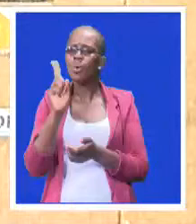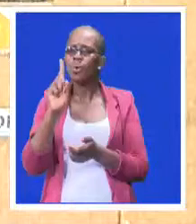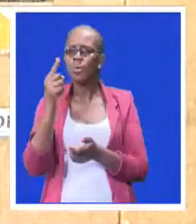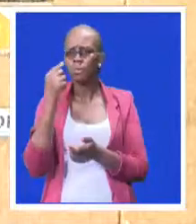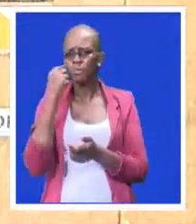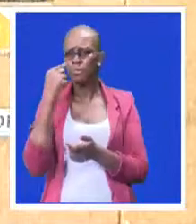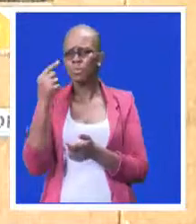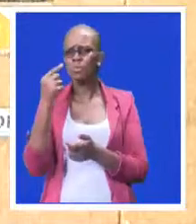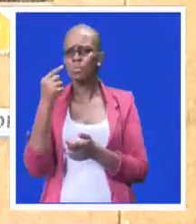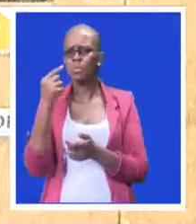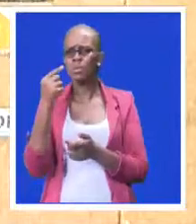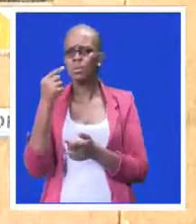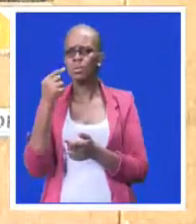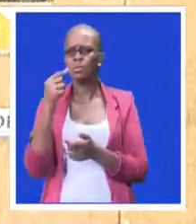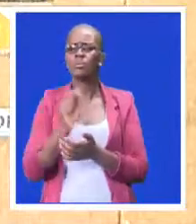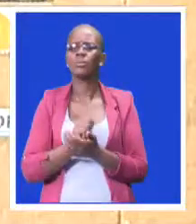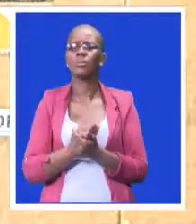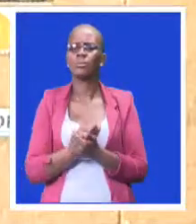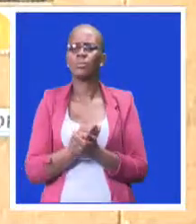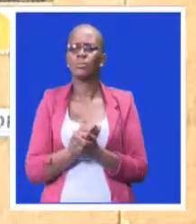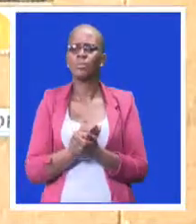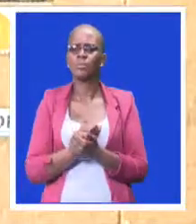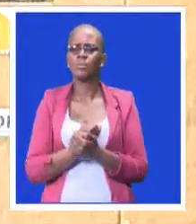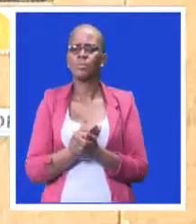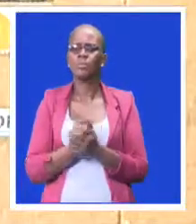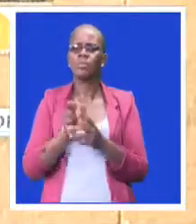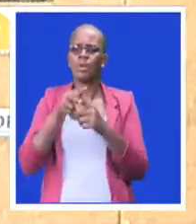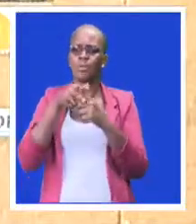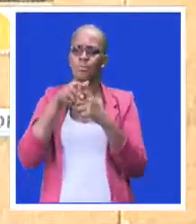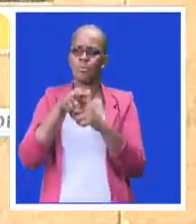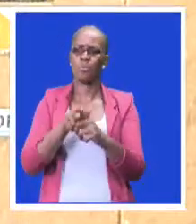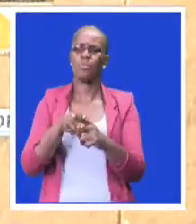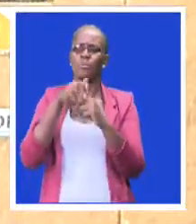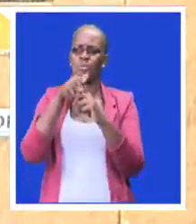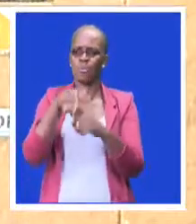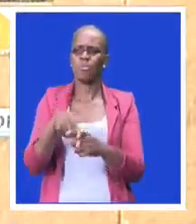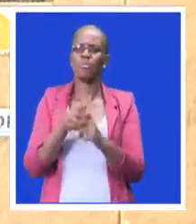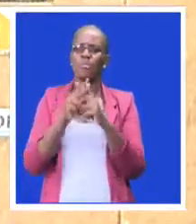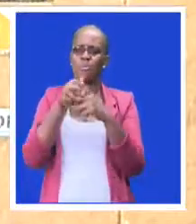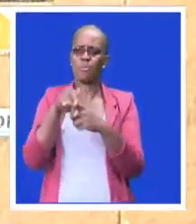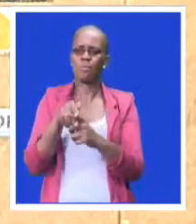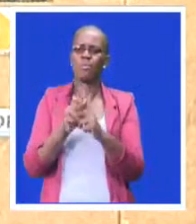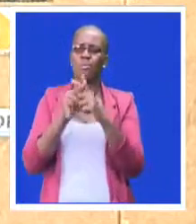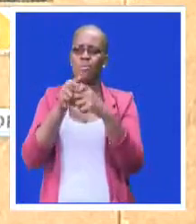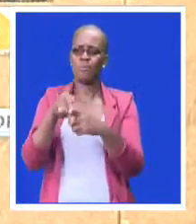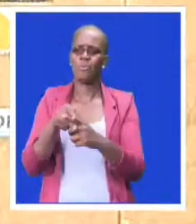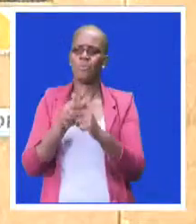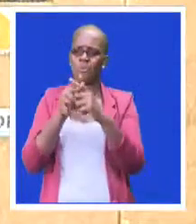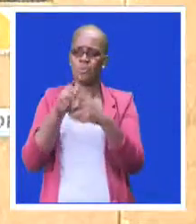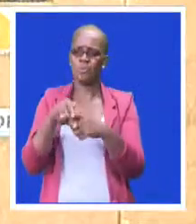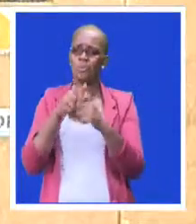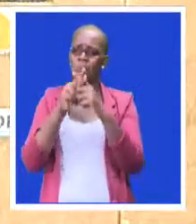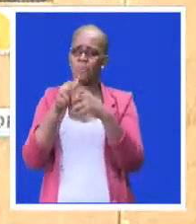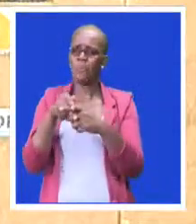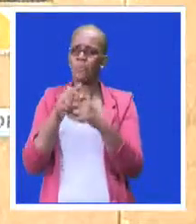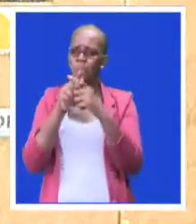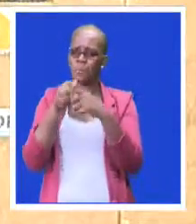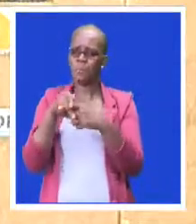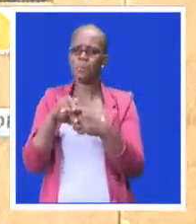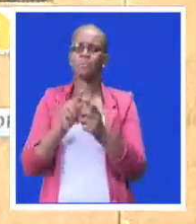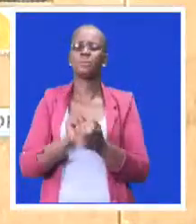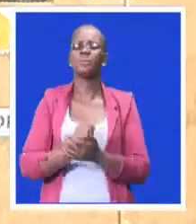first picture that we see here? A horse. This is a horse.